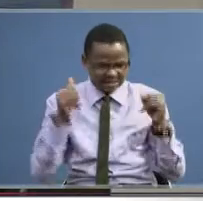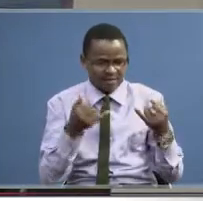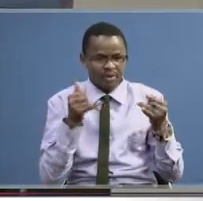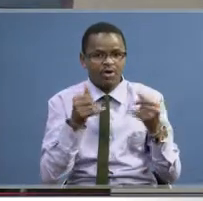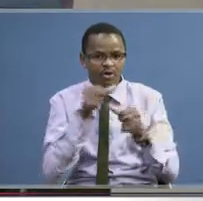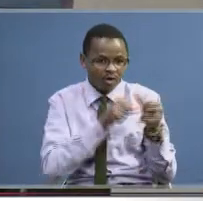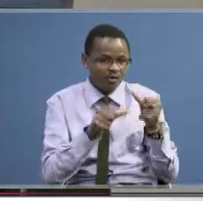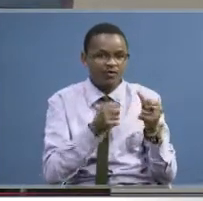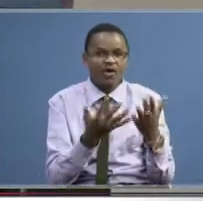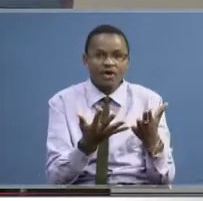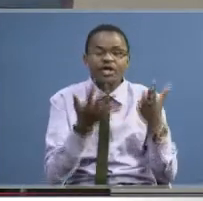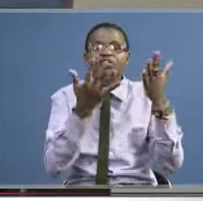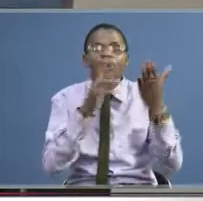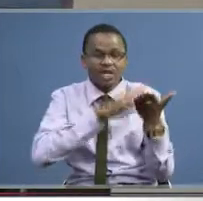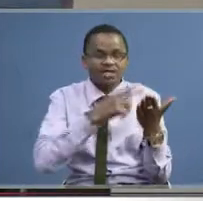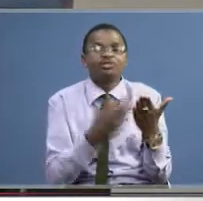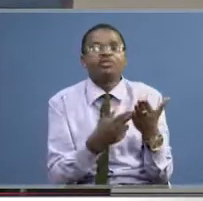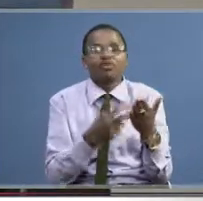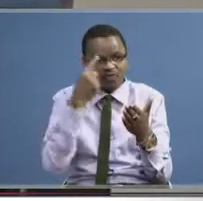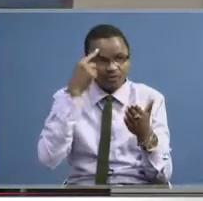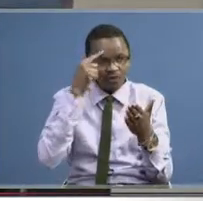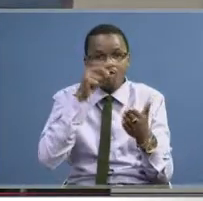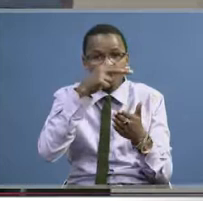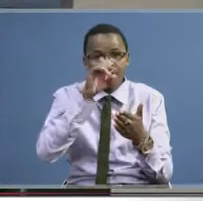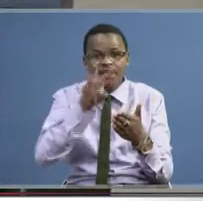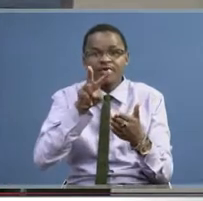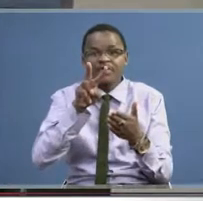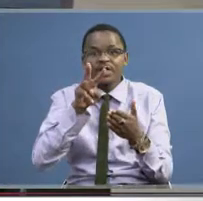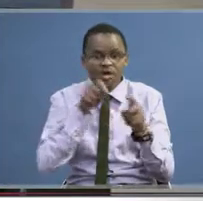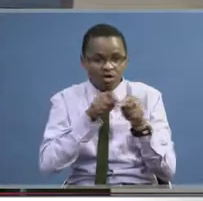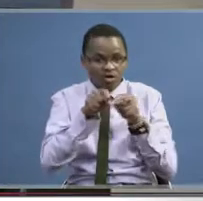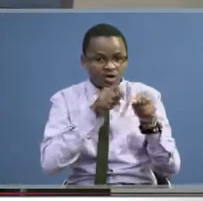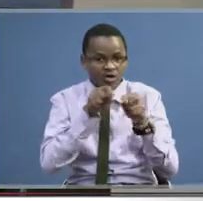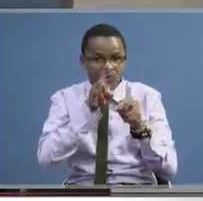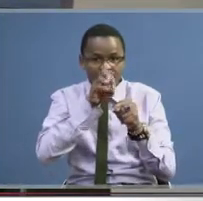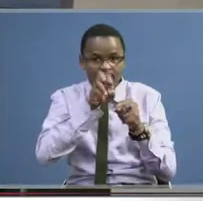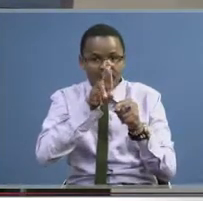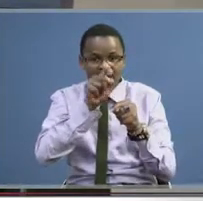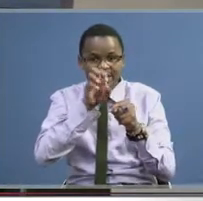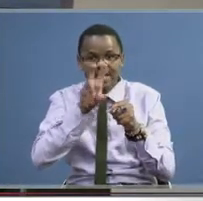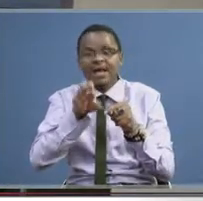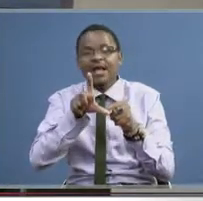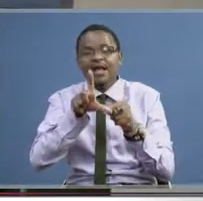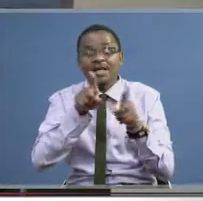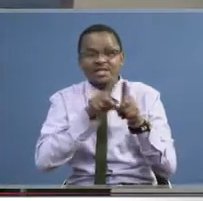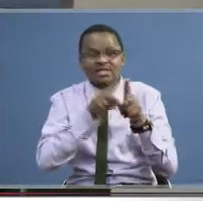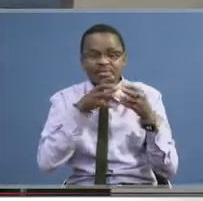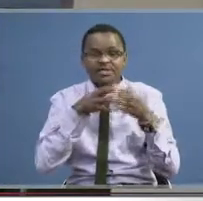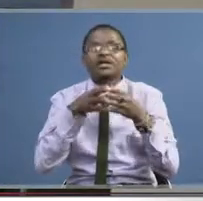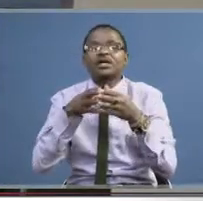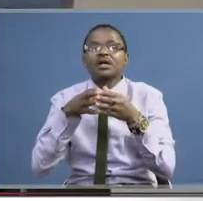action for increased resources for HIV control, maternal and child health, and